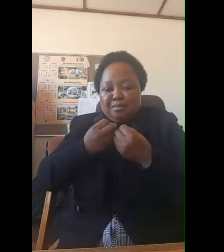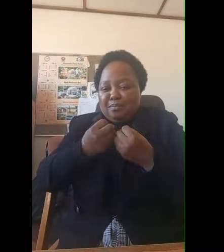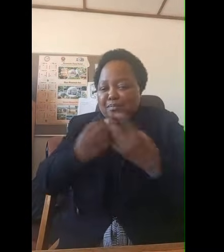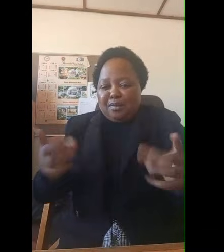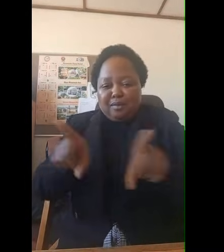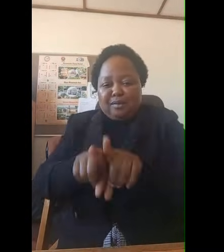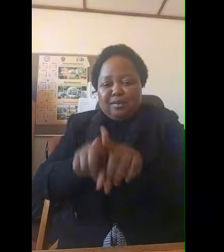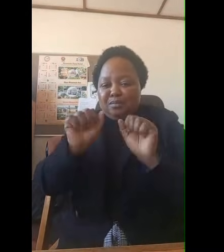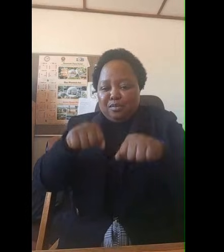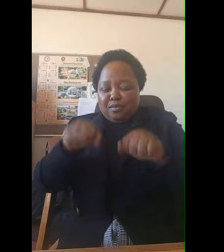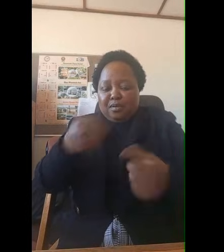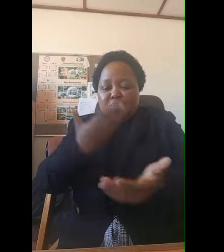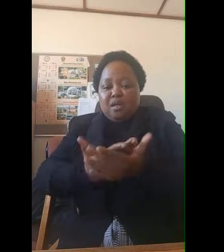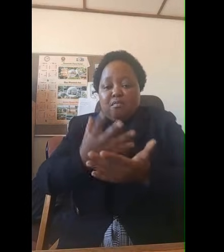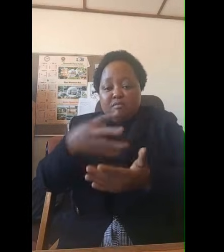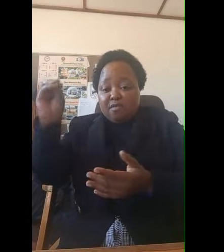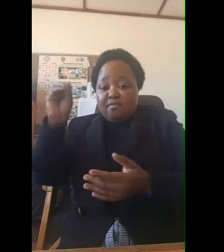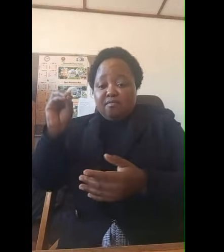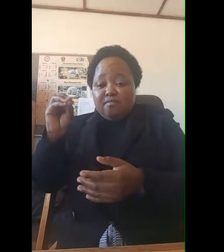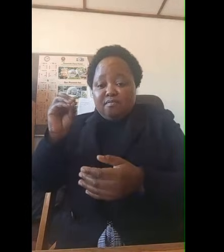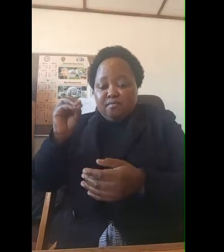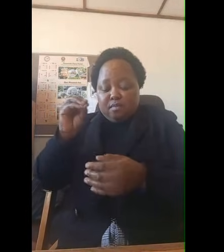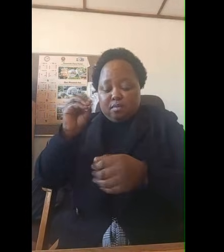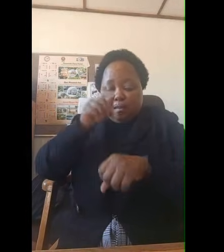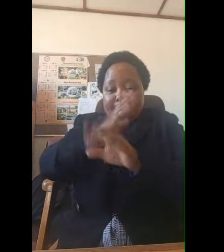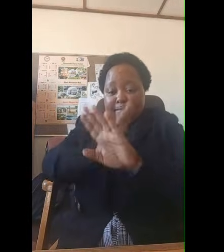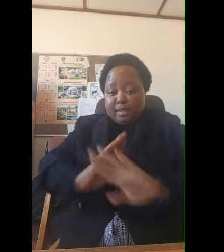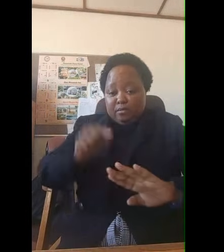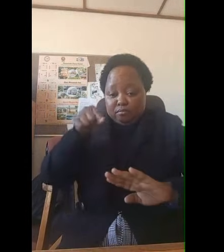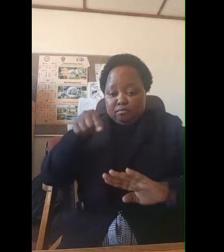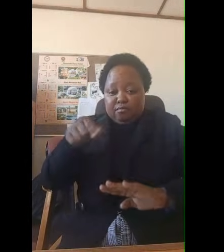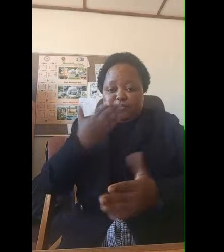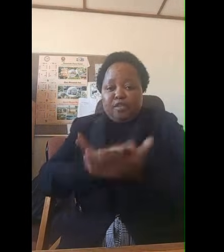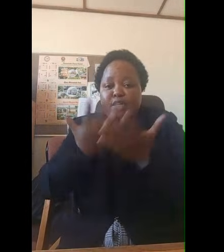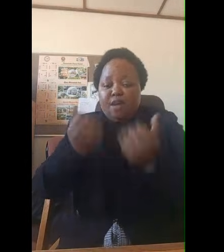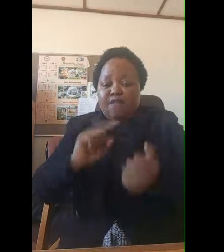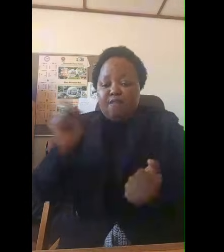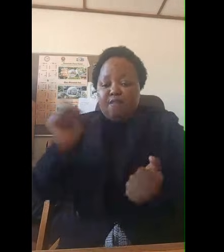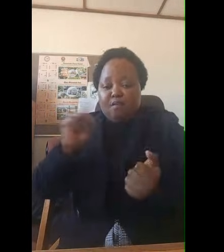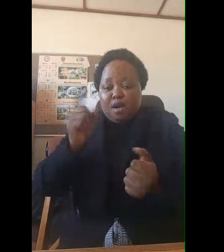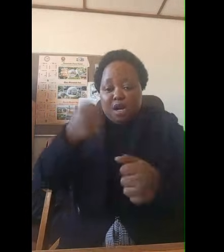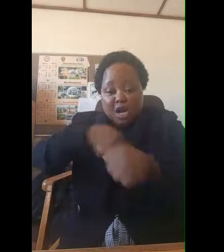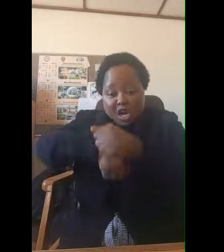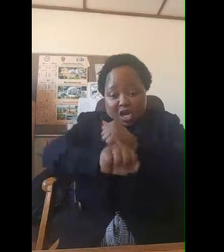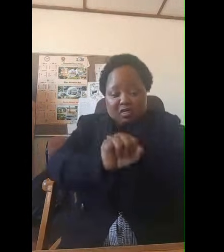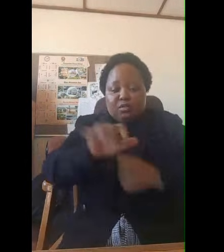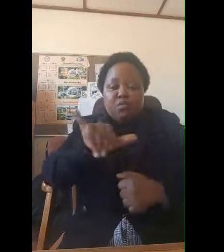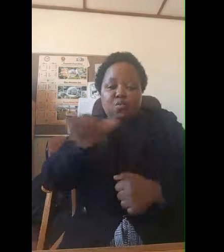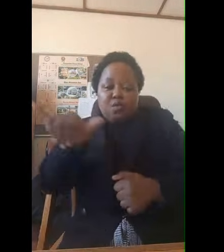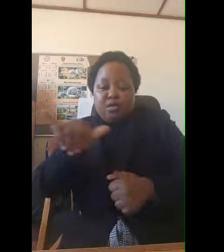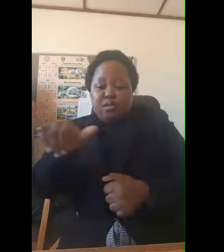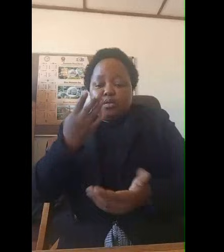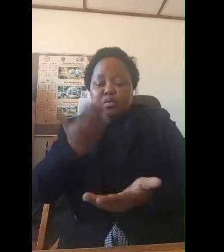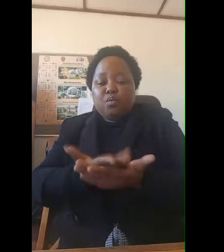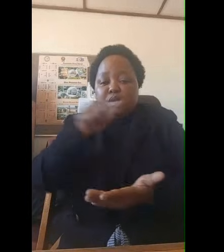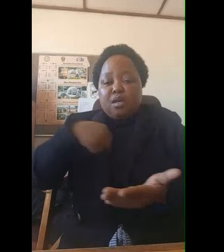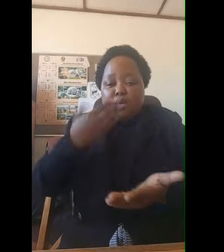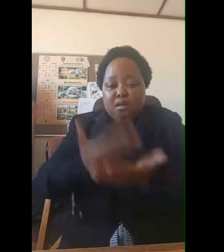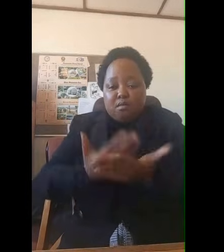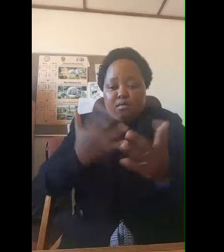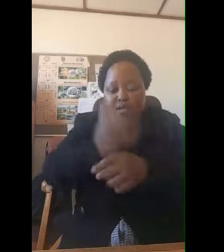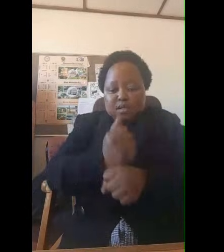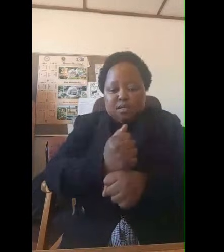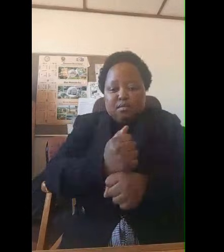this opportunity that when you leave this space, you have concrete actions that we can take forth and make